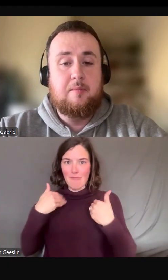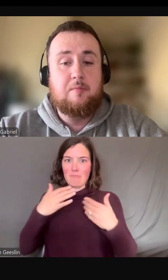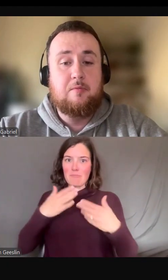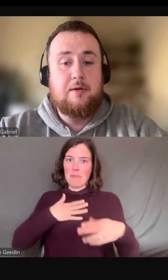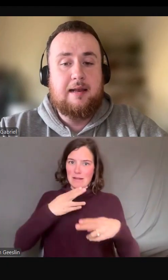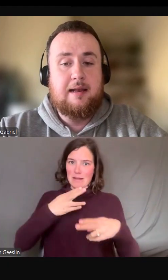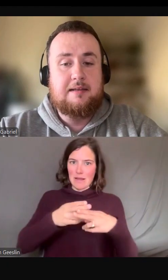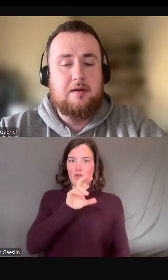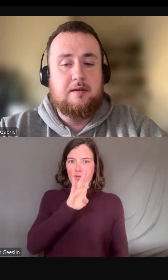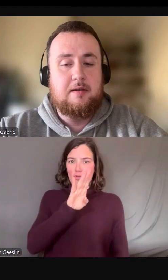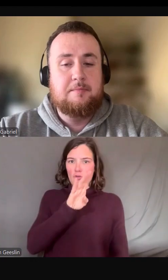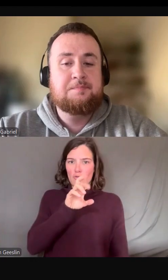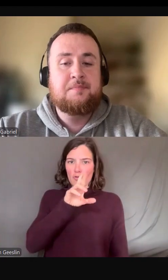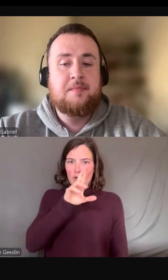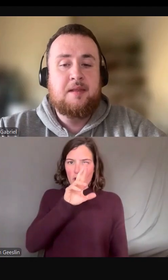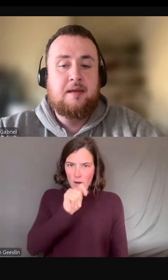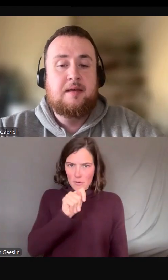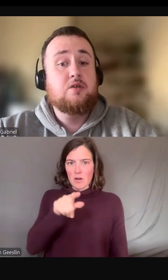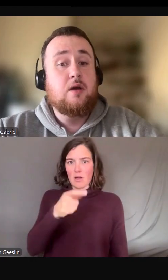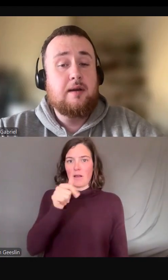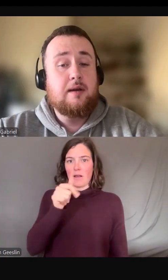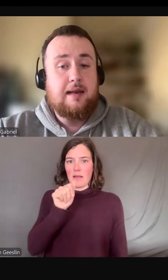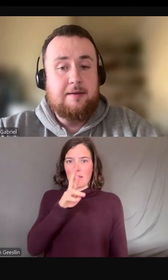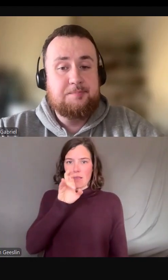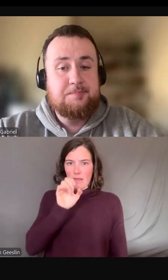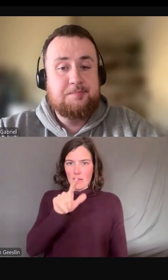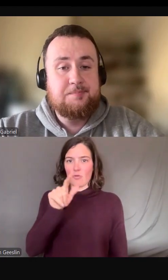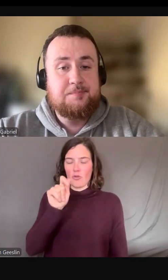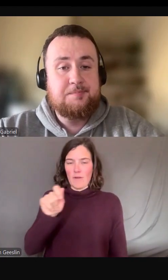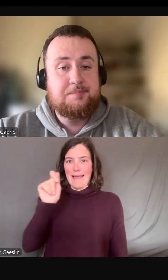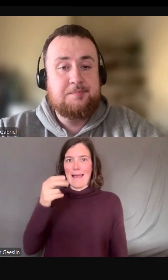robert.gabriel@helperbird.com when I click this button. So I'm going to click it.